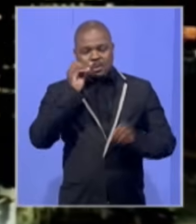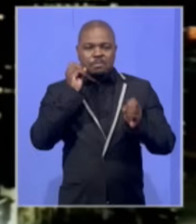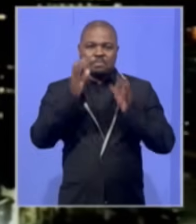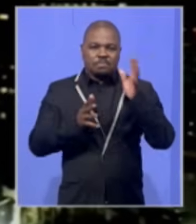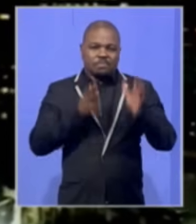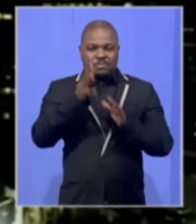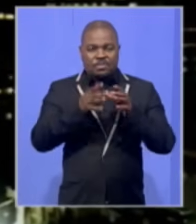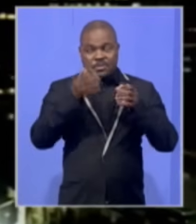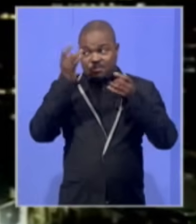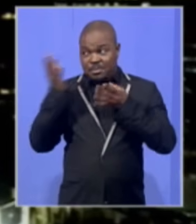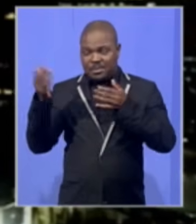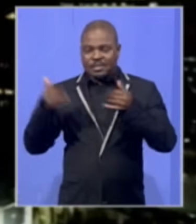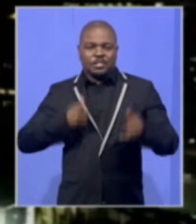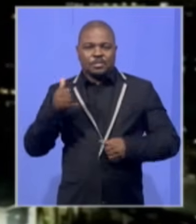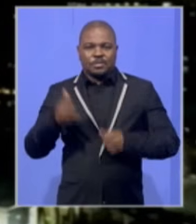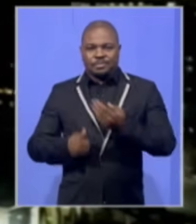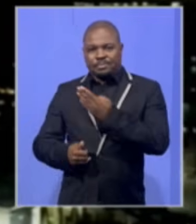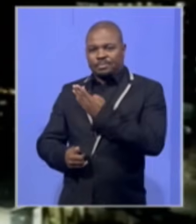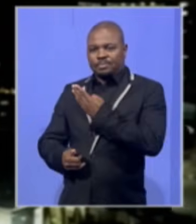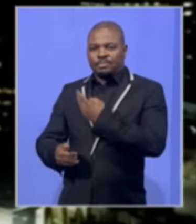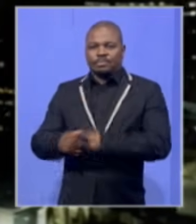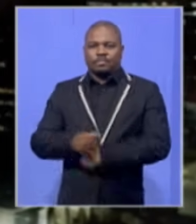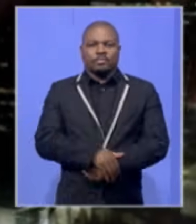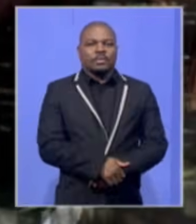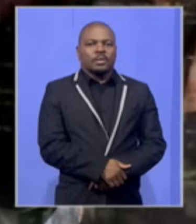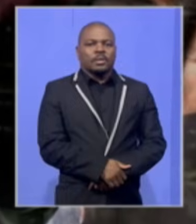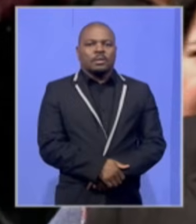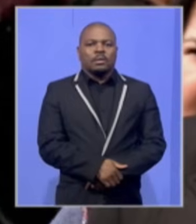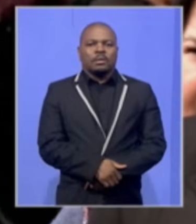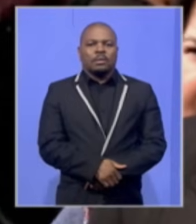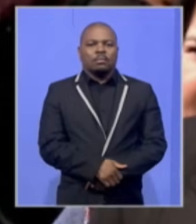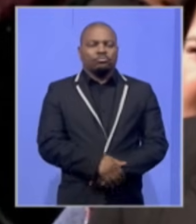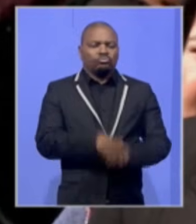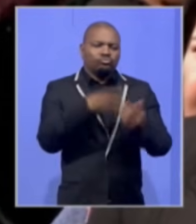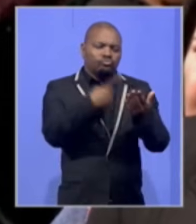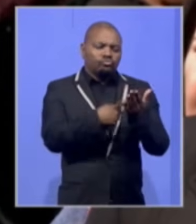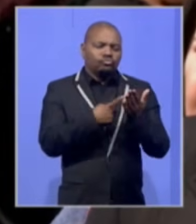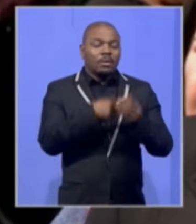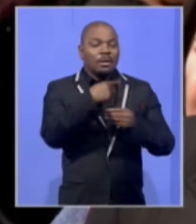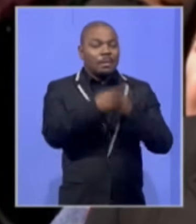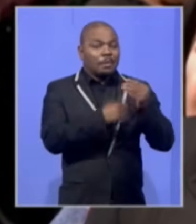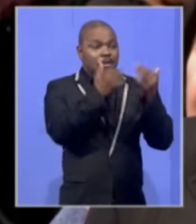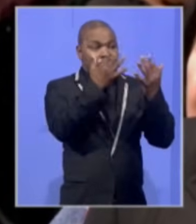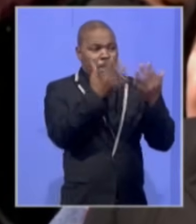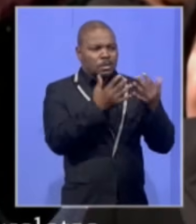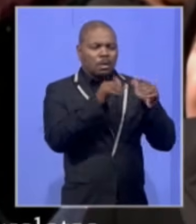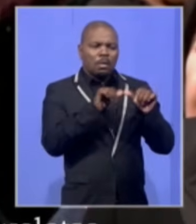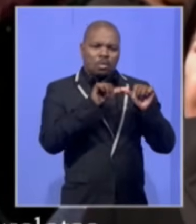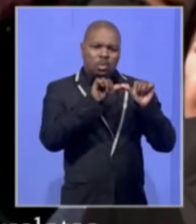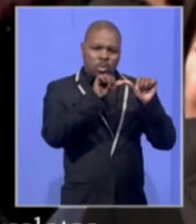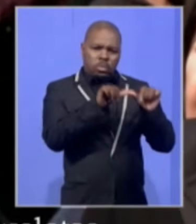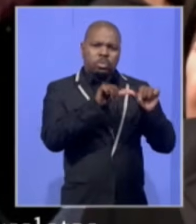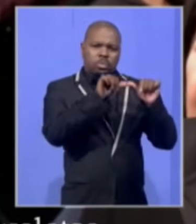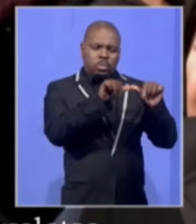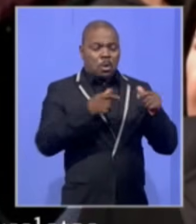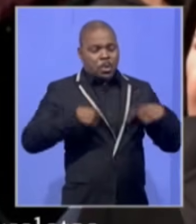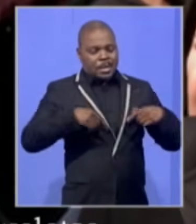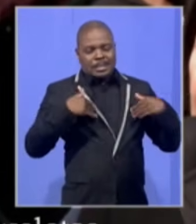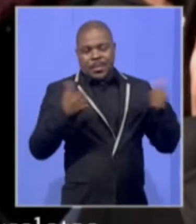di tetla mmogo ka tshedimosetso. The discussions on the budget are ongoing. They have